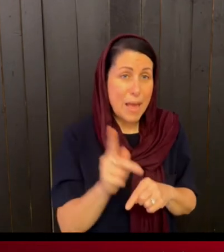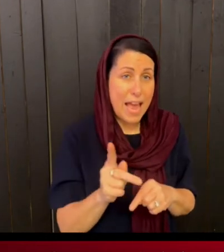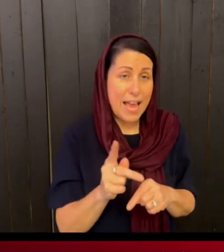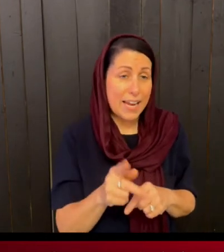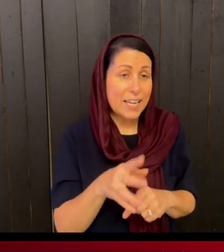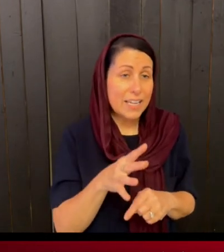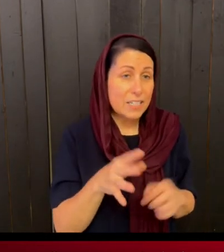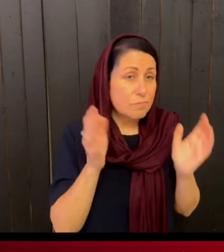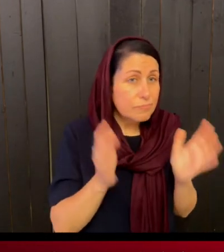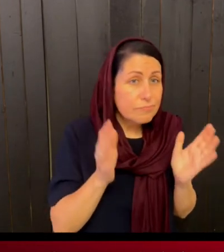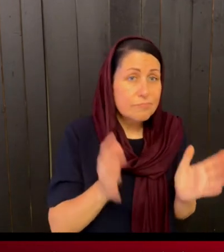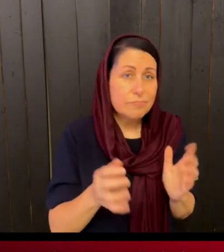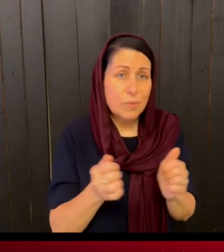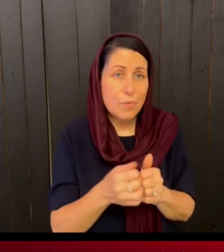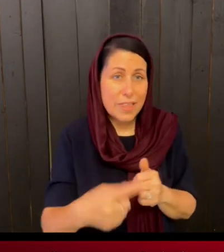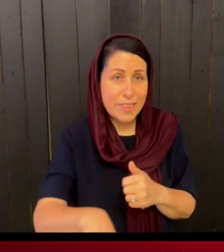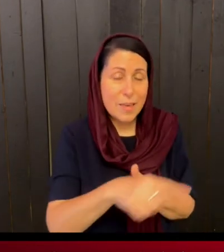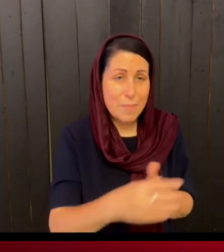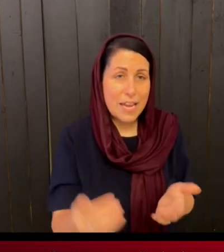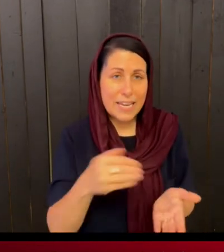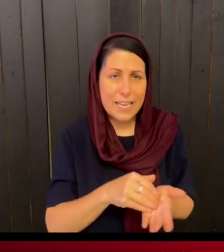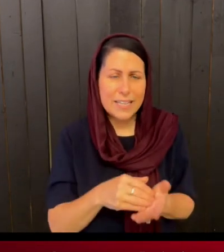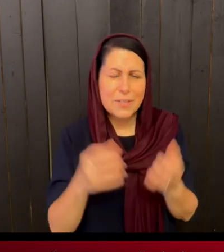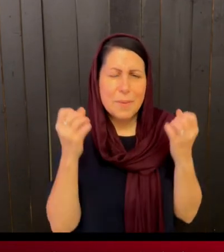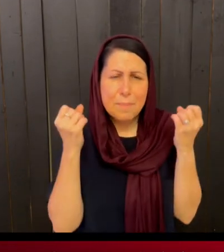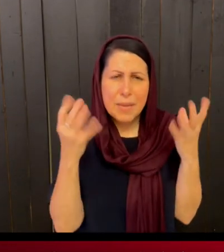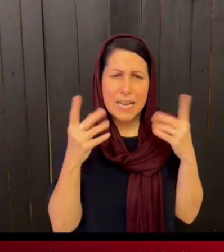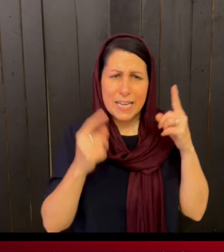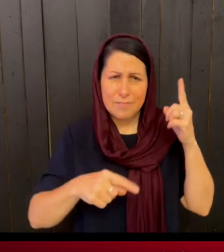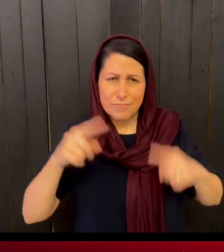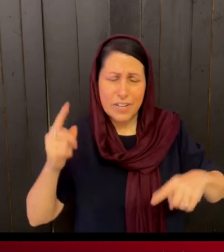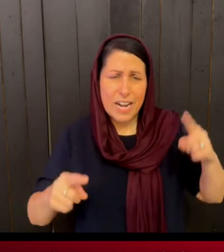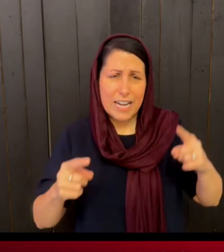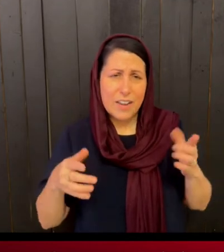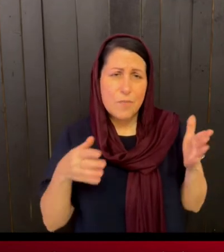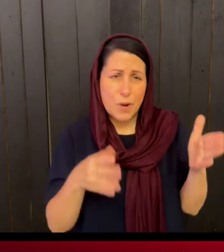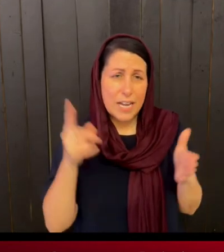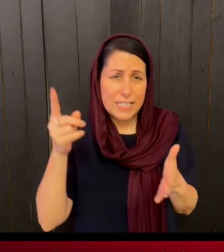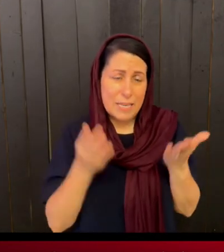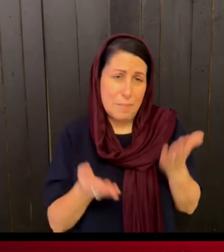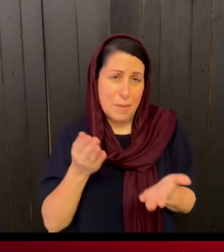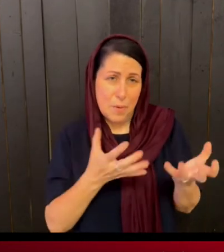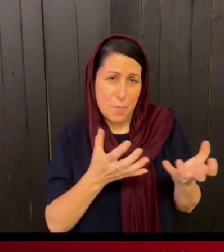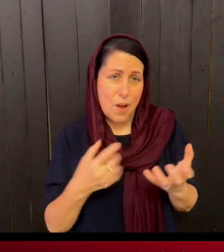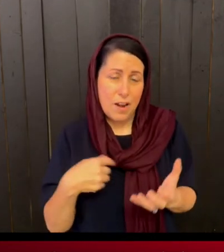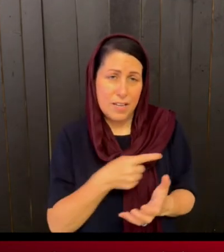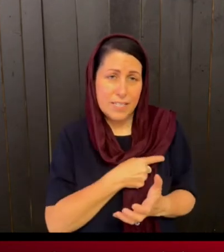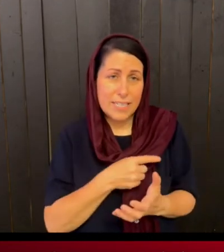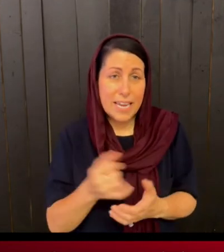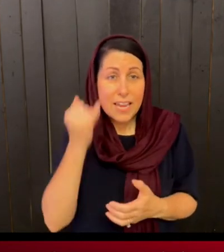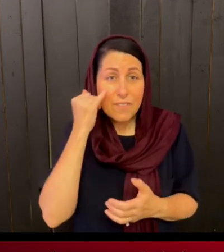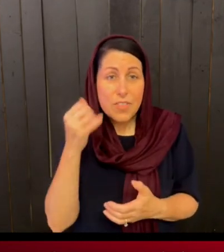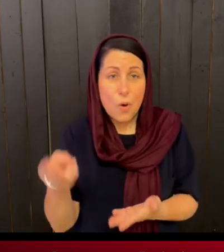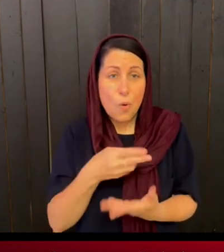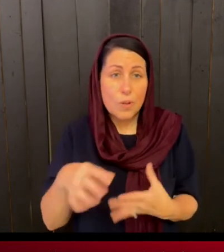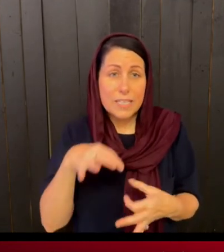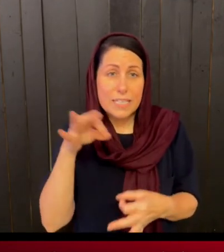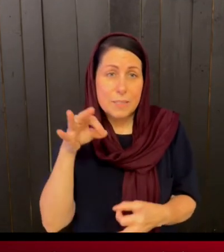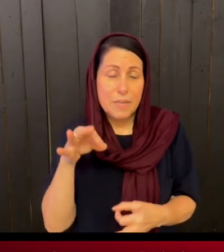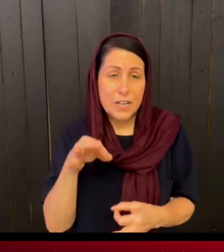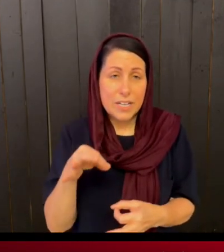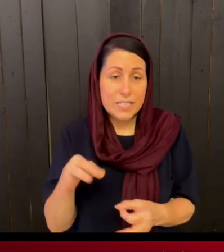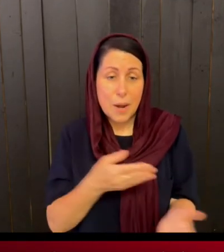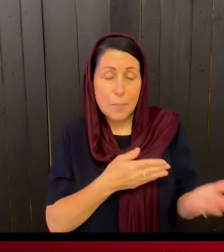versions of this, where we need to be obedient when it doesn't make any sense. But just keep in mind, and if the Holy Spirit's bringing something to your mind right